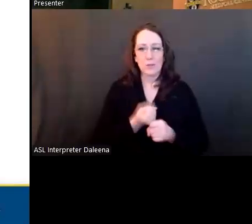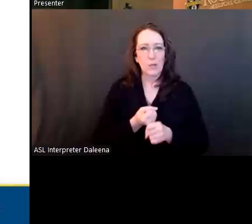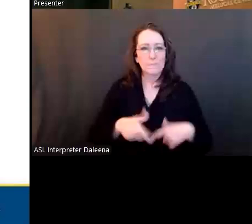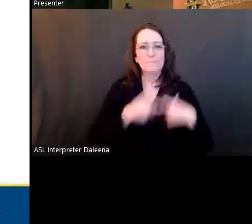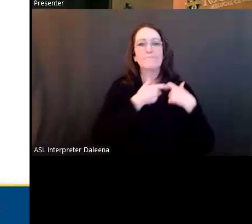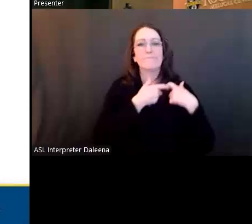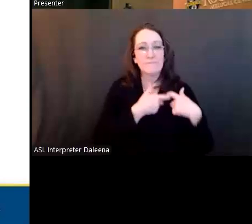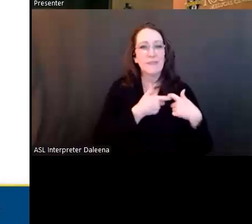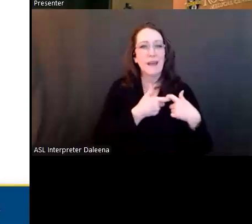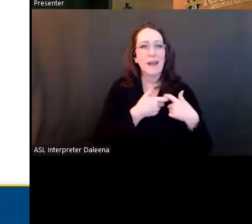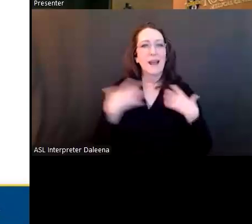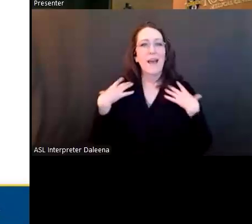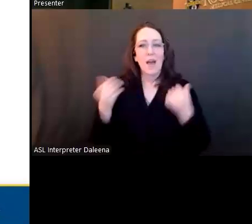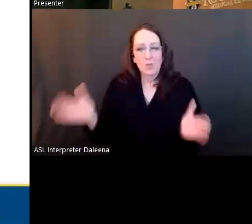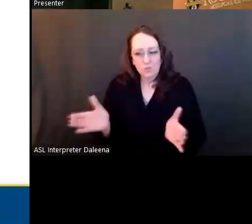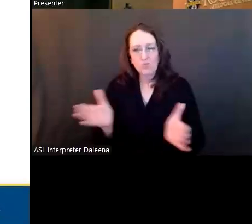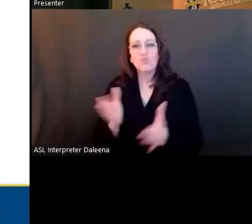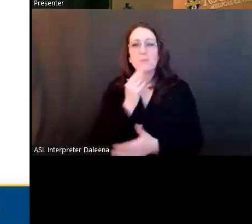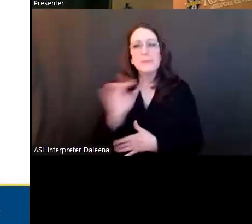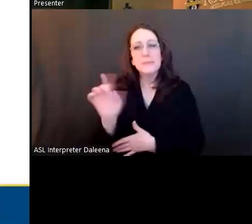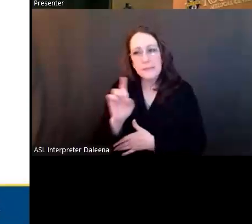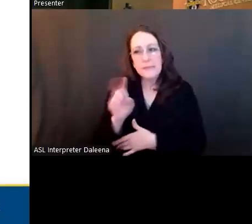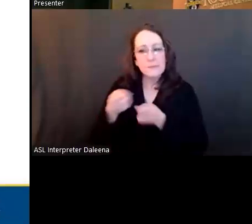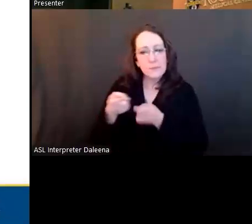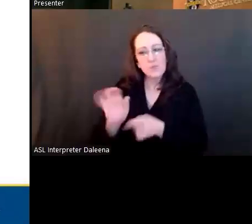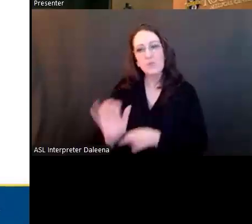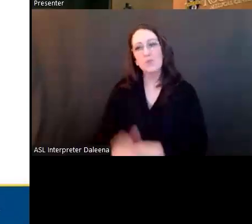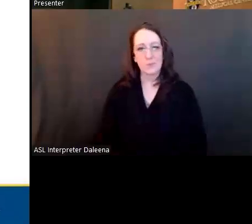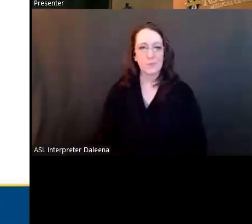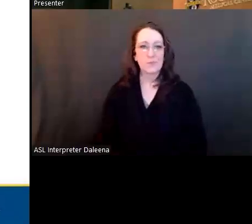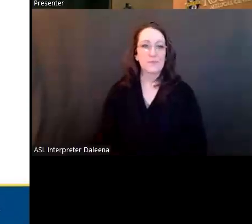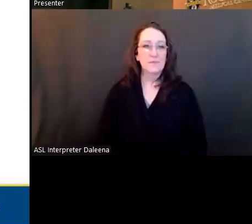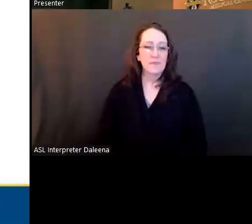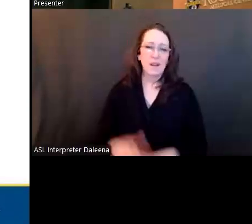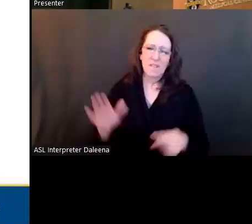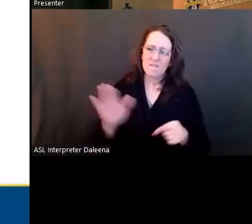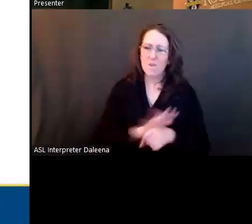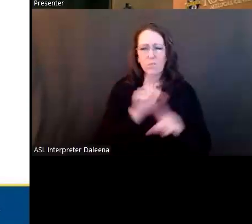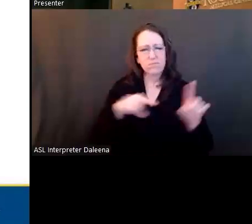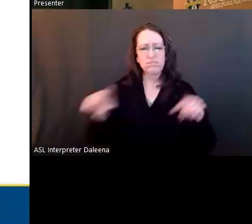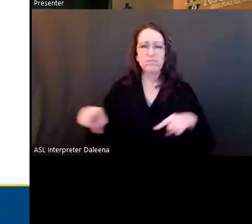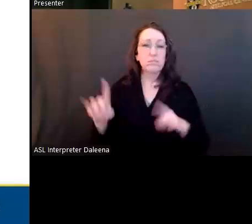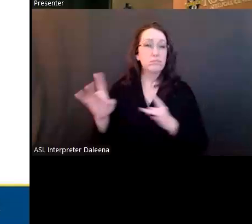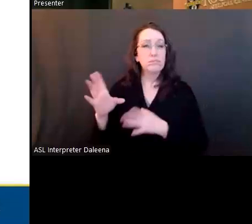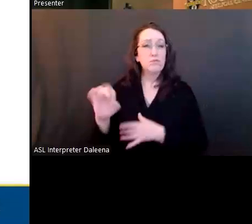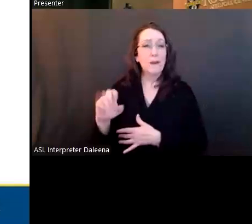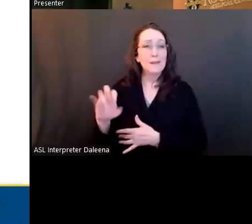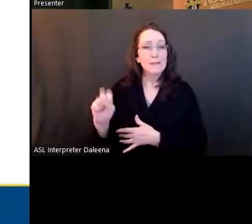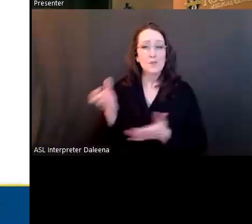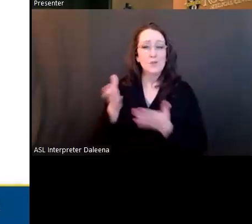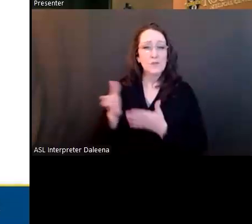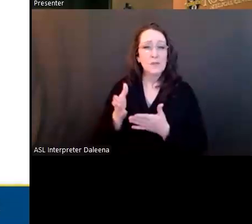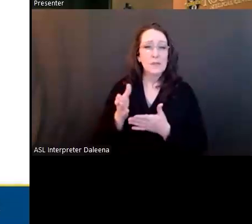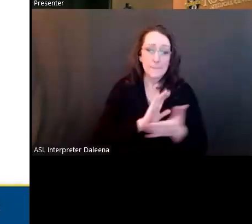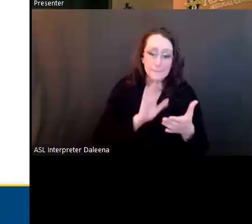as health promotion groups like diabetes management. We have a full array of crisis services. We have marriage and family